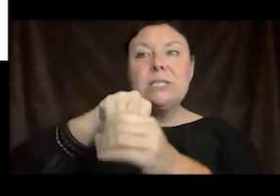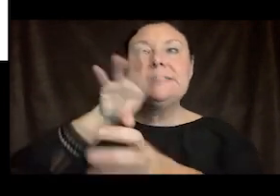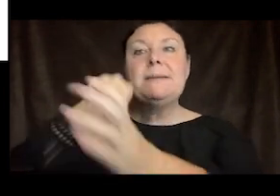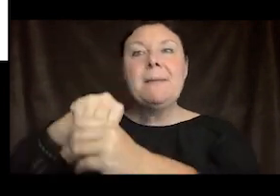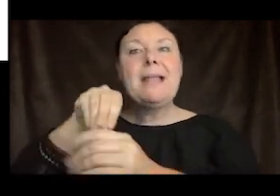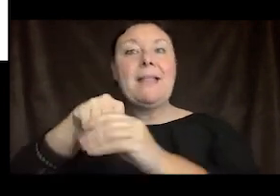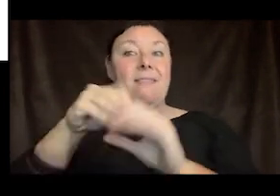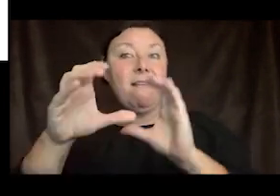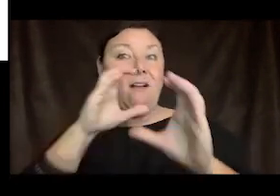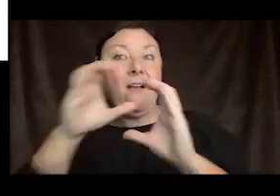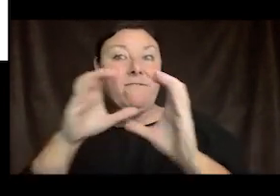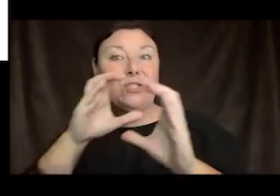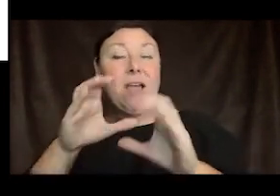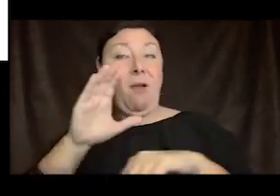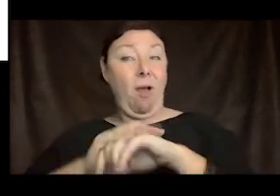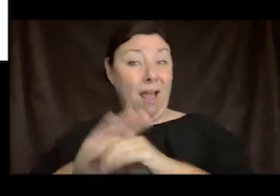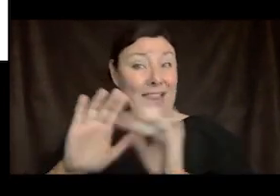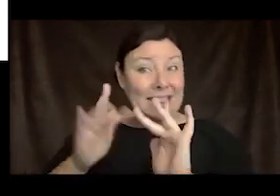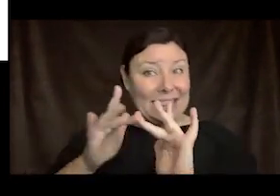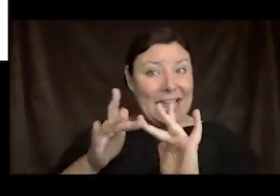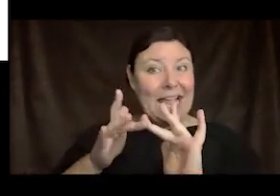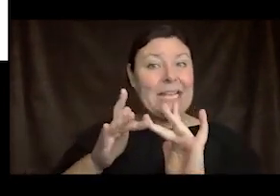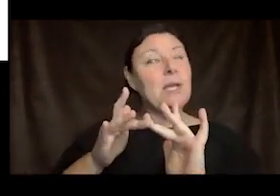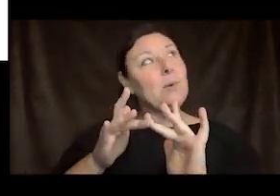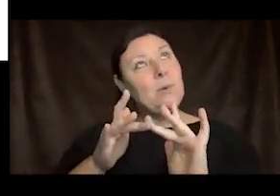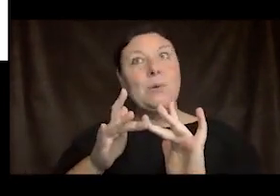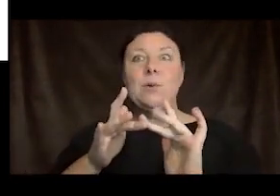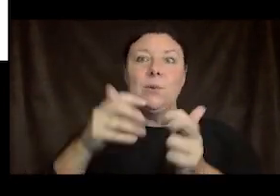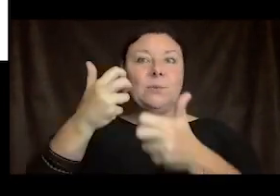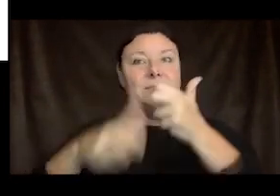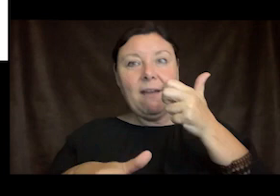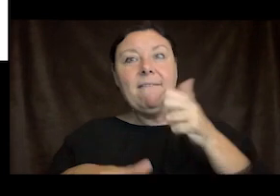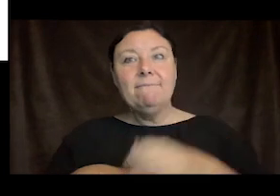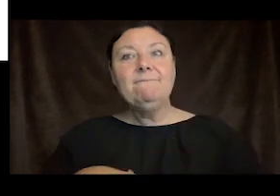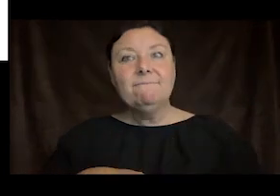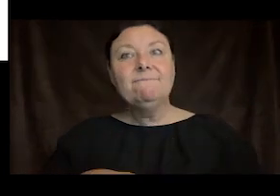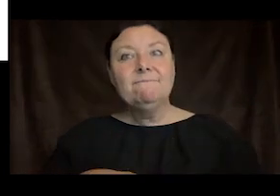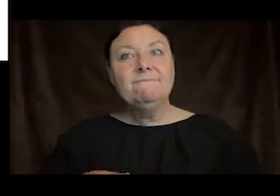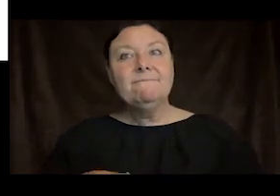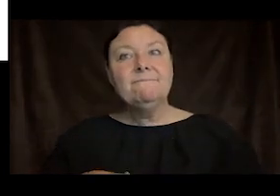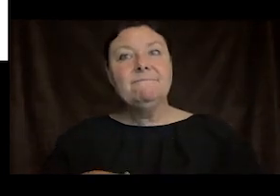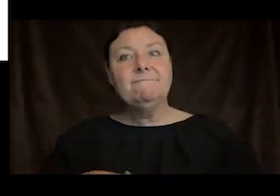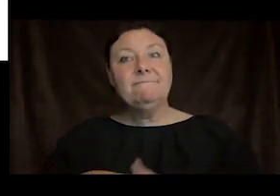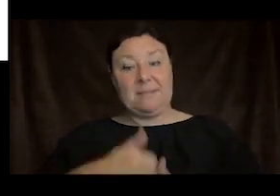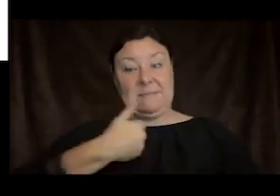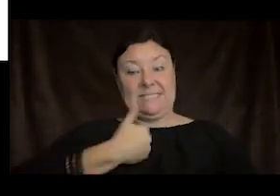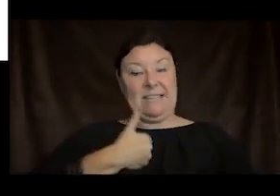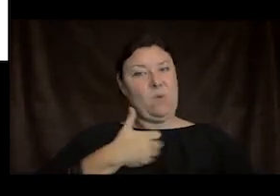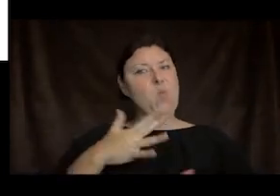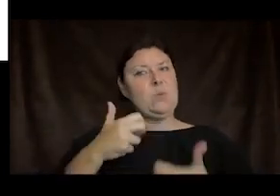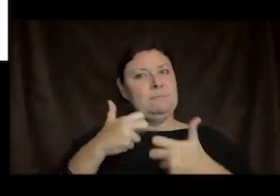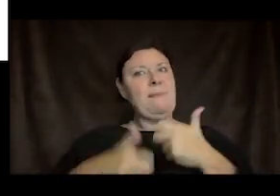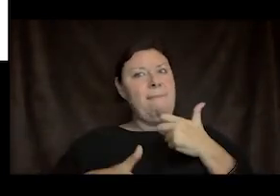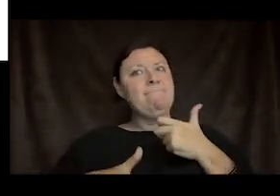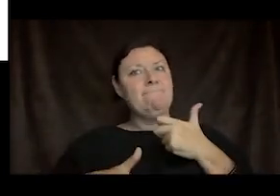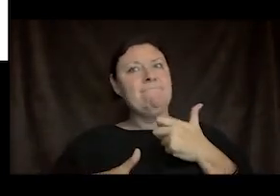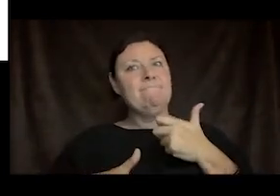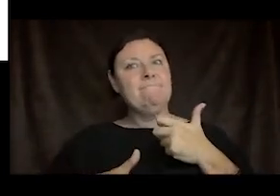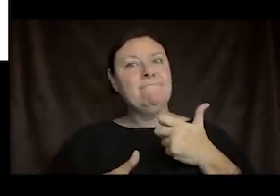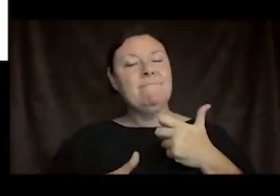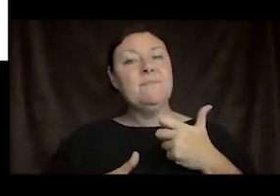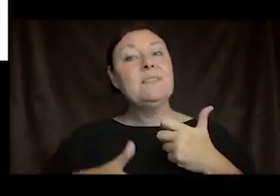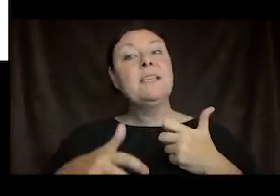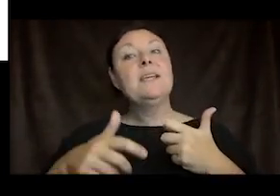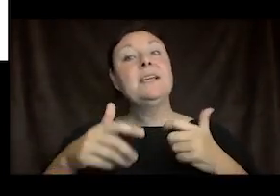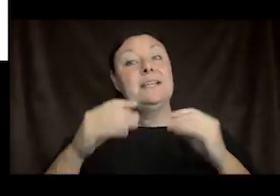kinds of conversations online is tough. And I found it to be a little difficult even myself, because one of the